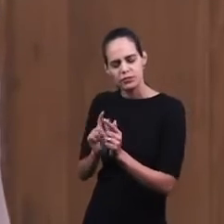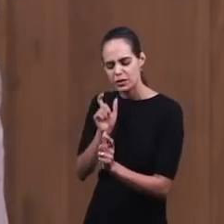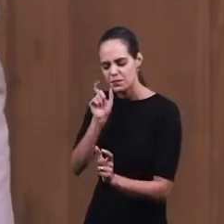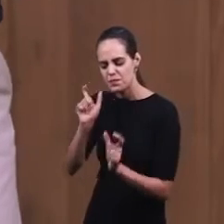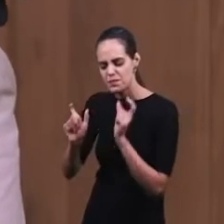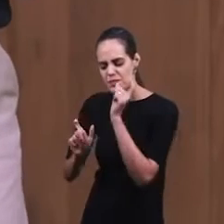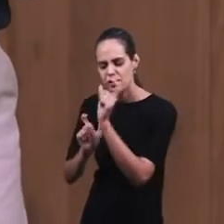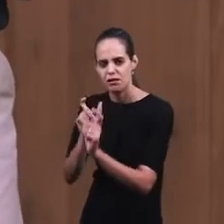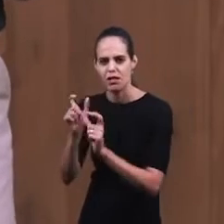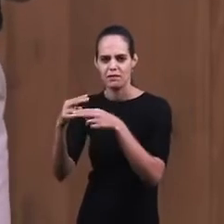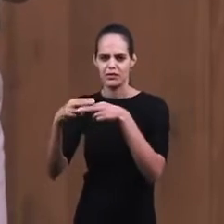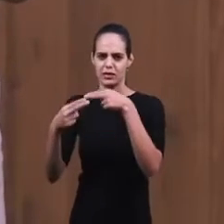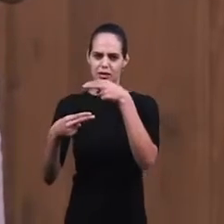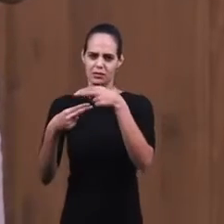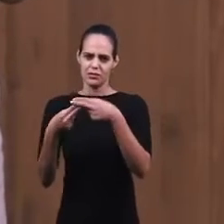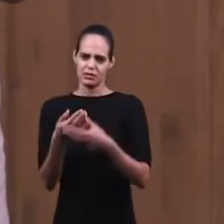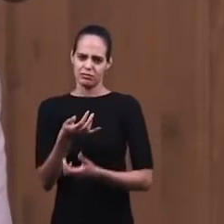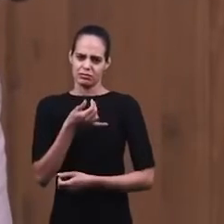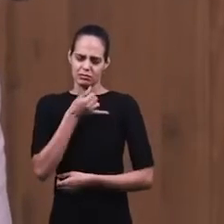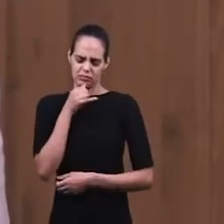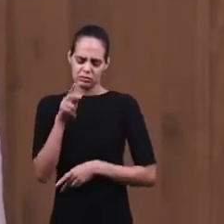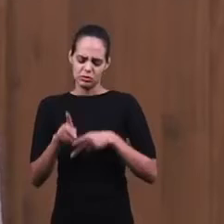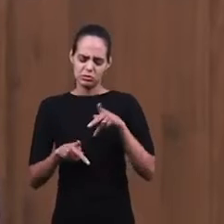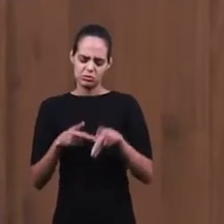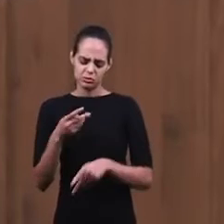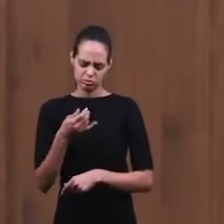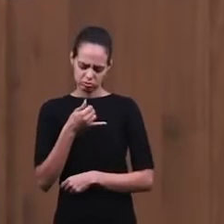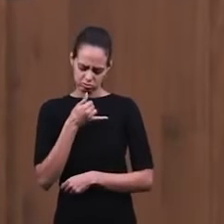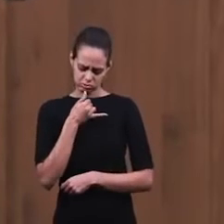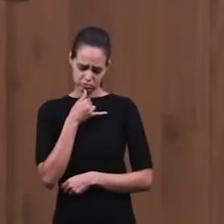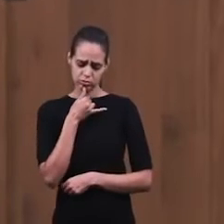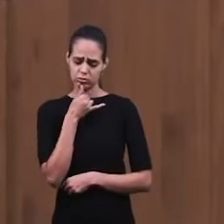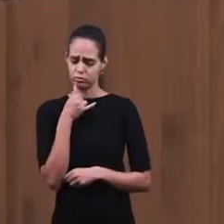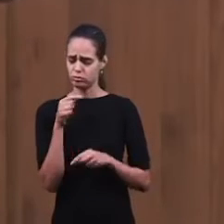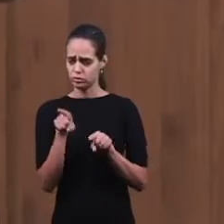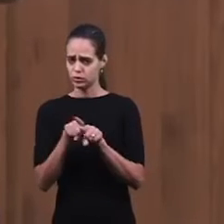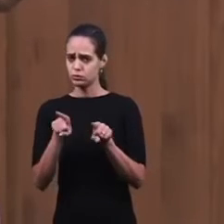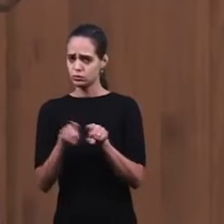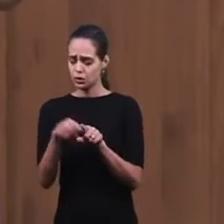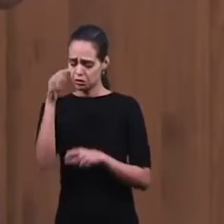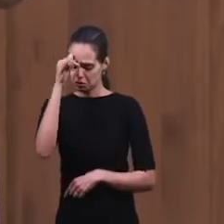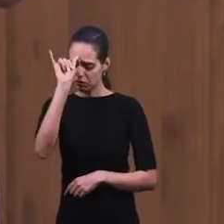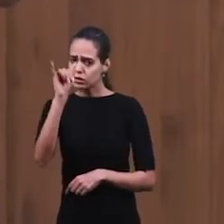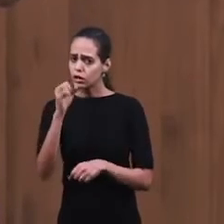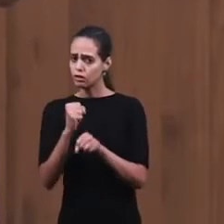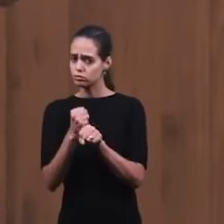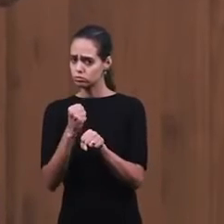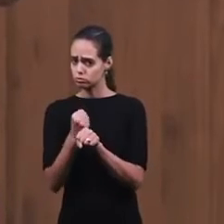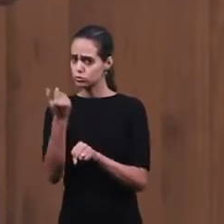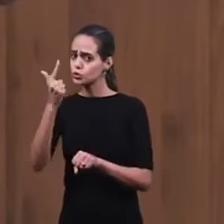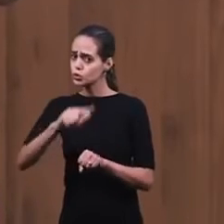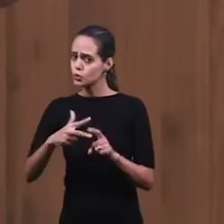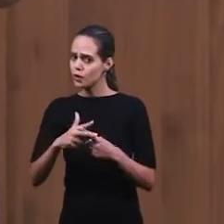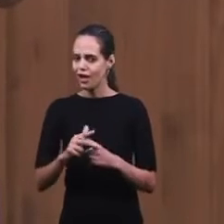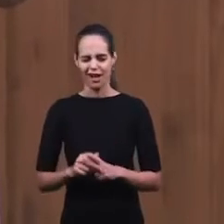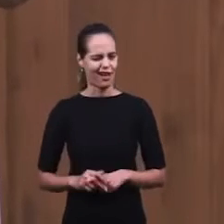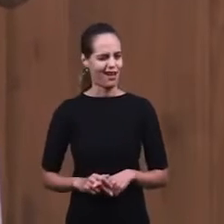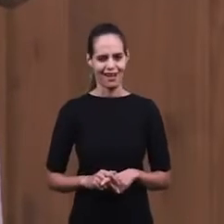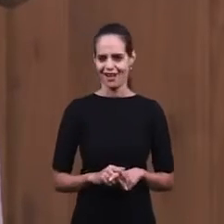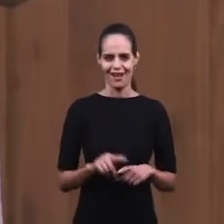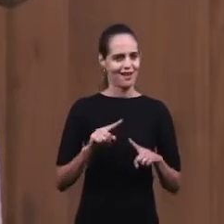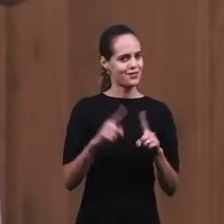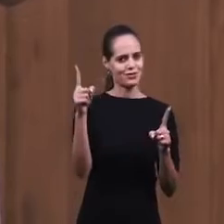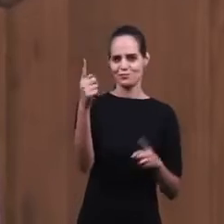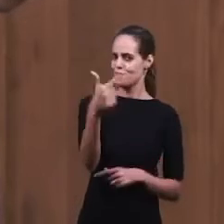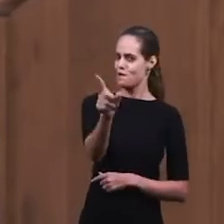and the people's heart and stop the work that they were doing. But this did not happen because Nehemiah prayed to the Lord,